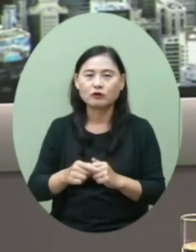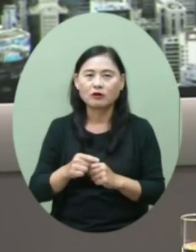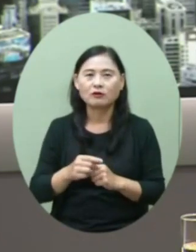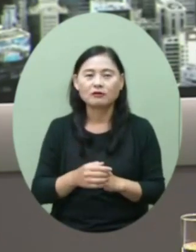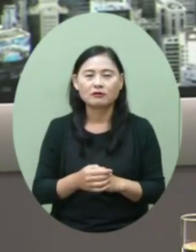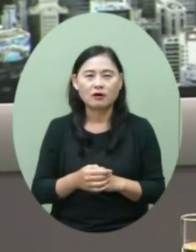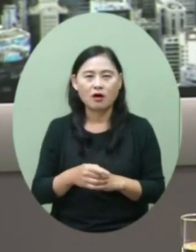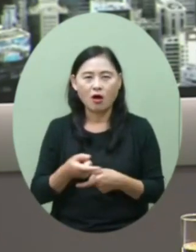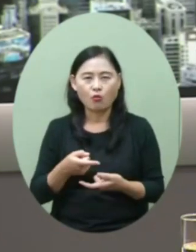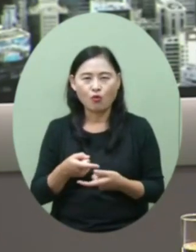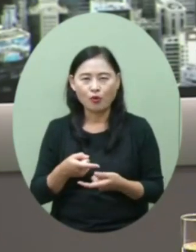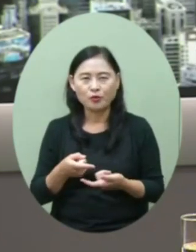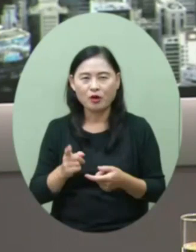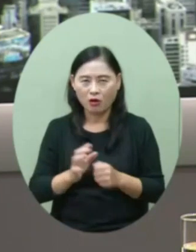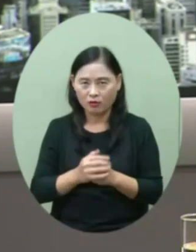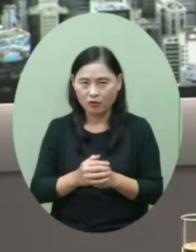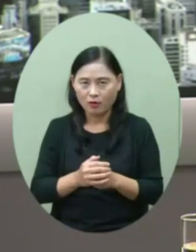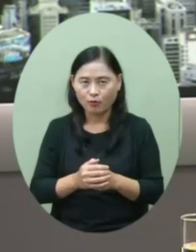committed. To prevent